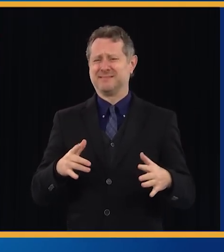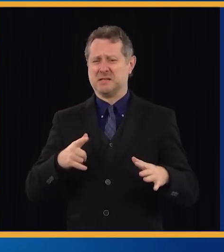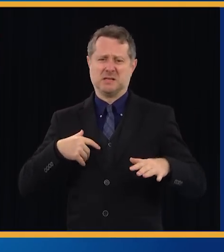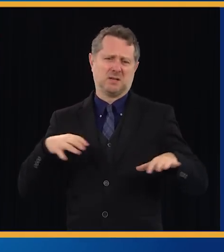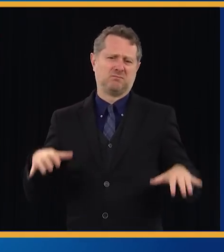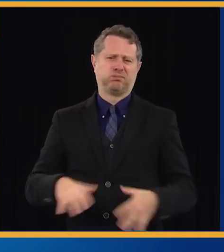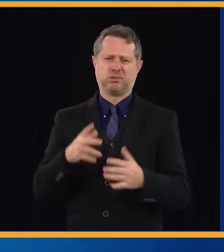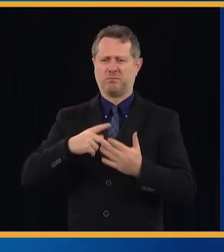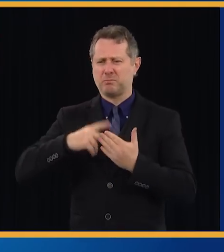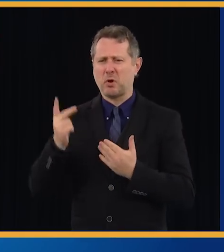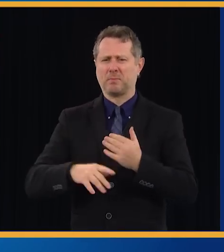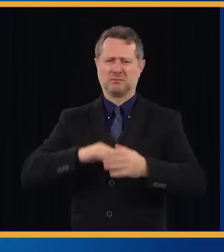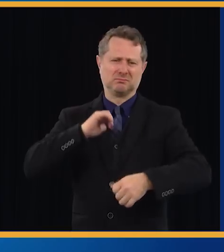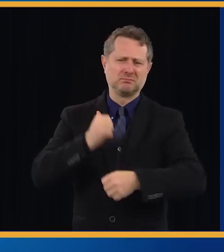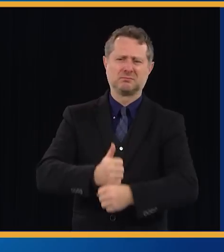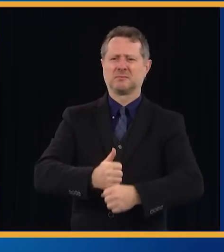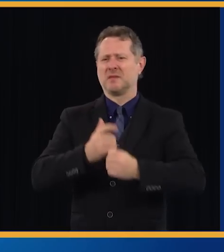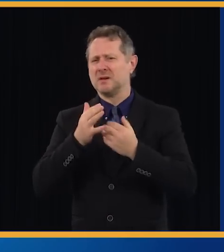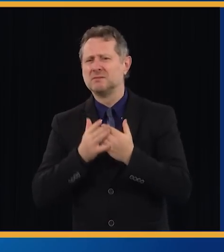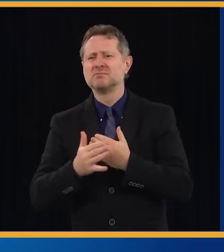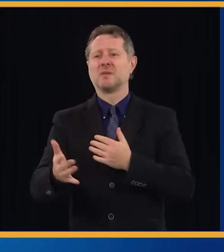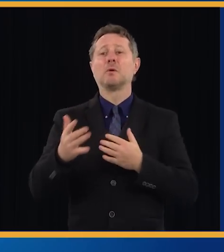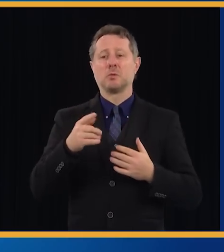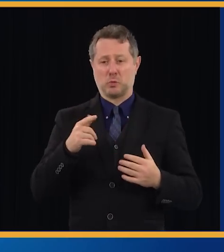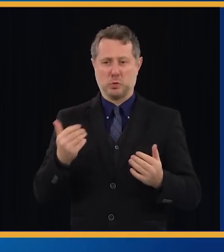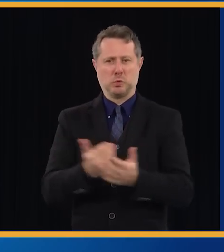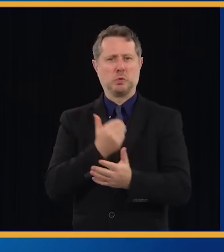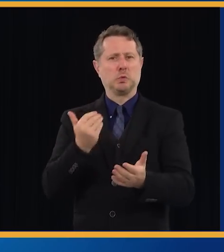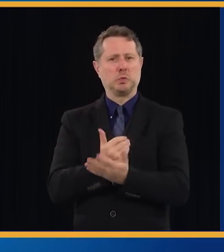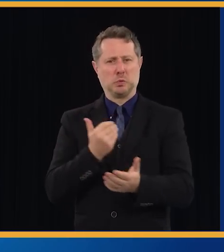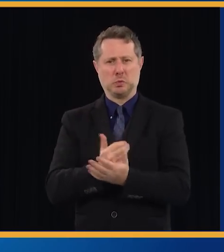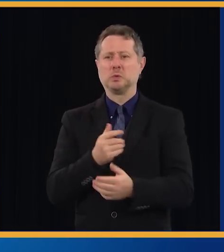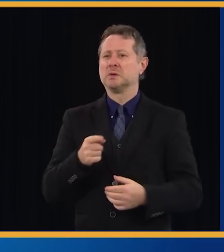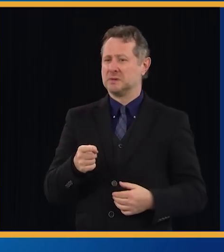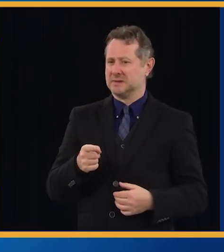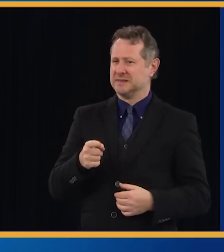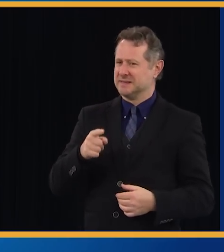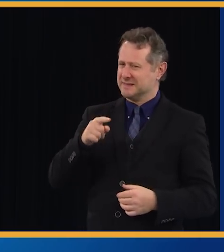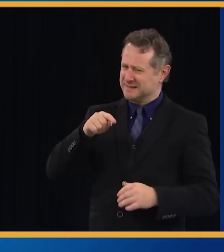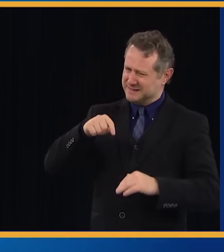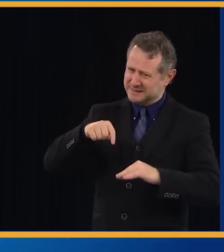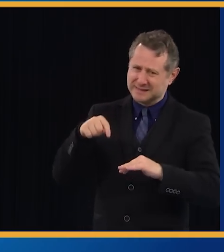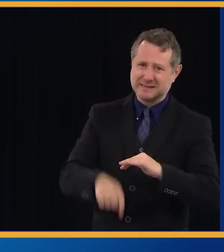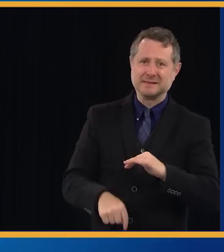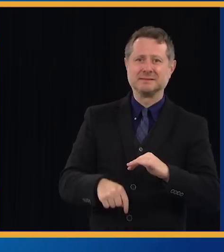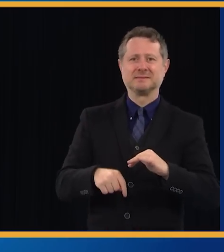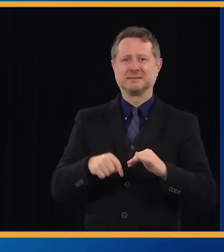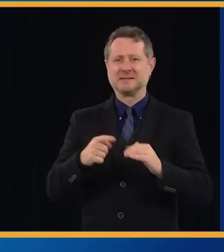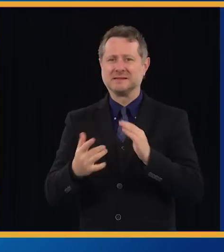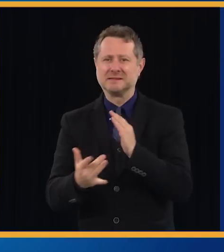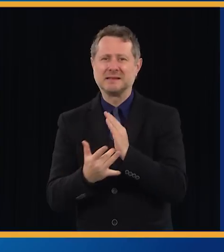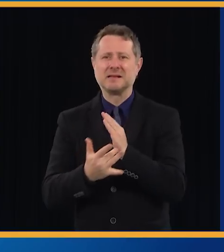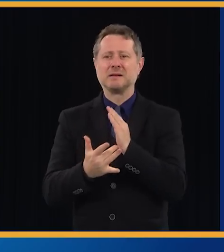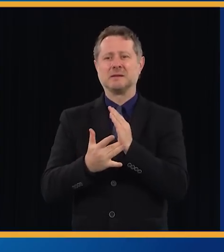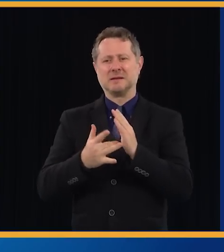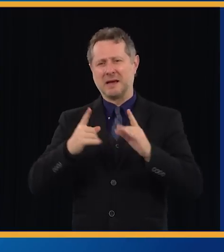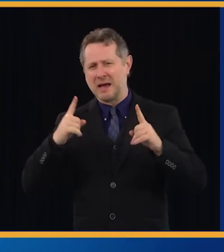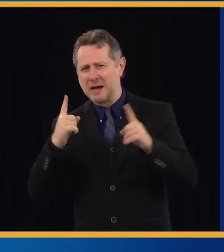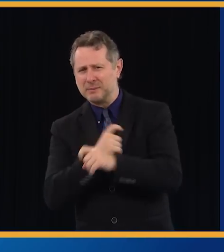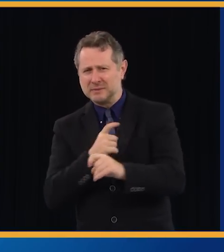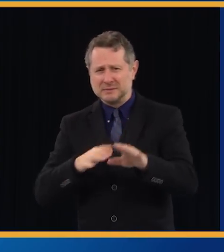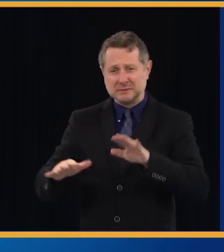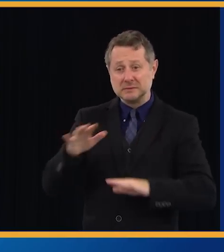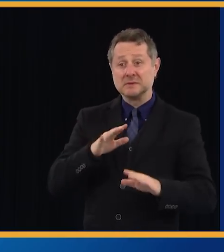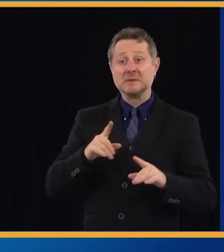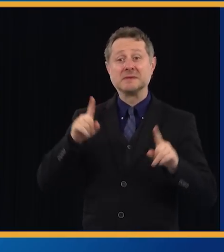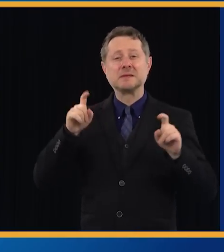over. It's new, it's technical, it's complex, it's a political football, but testing does